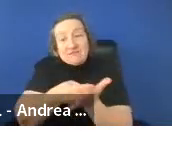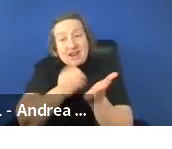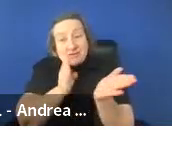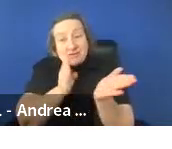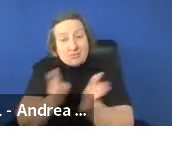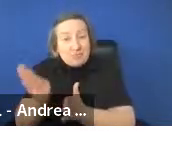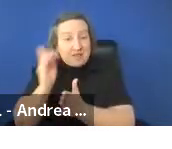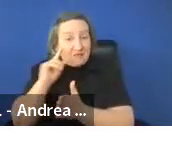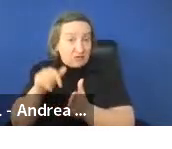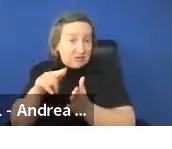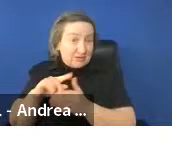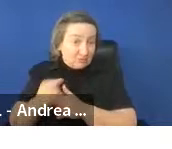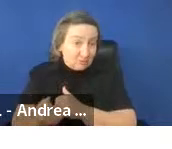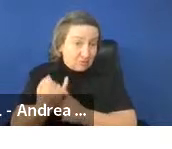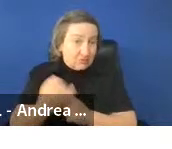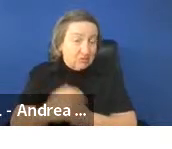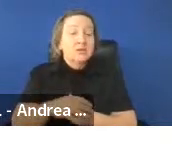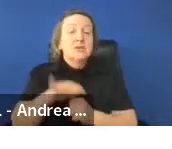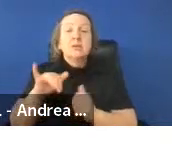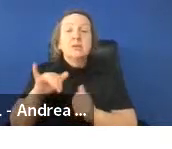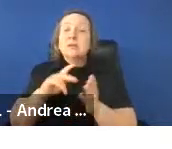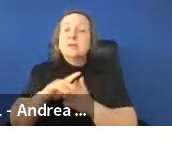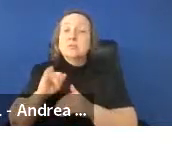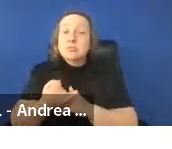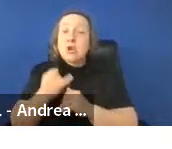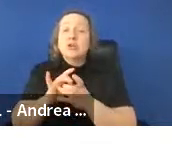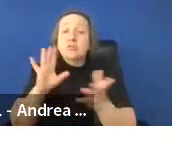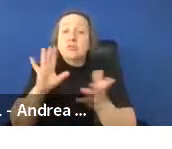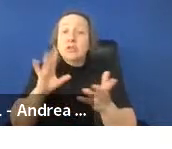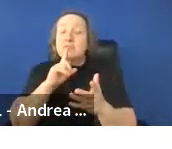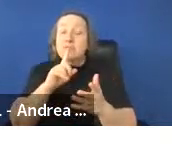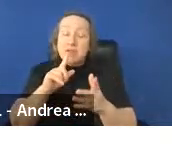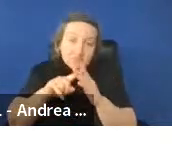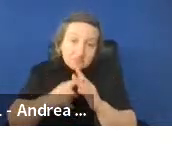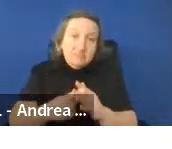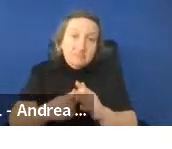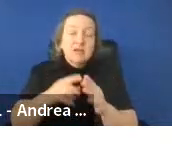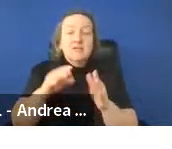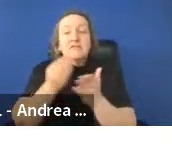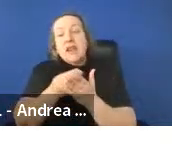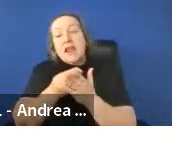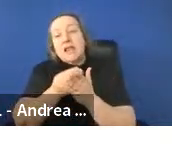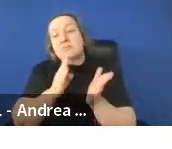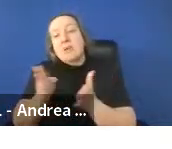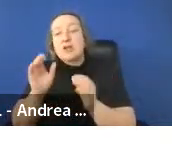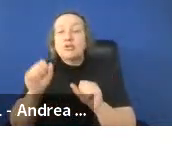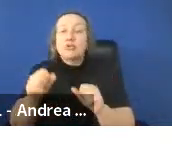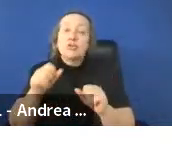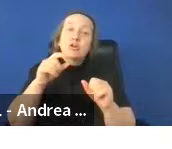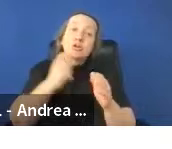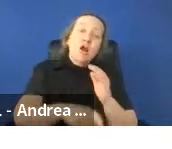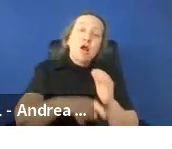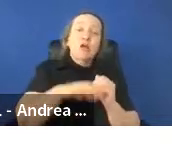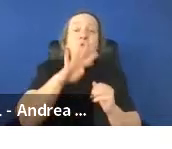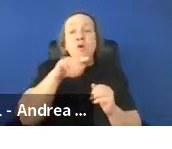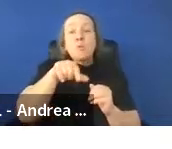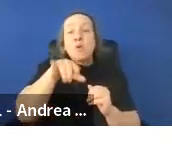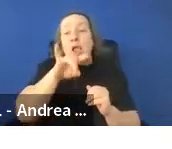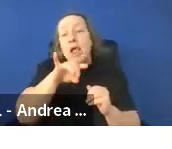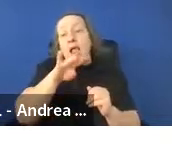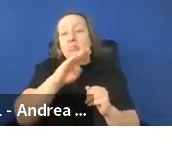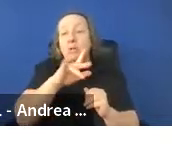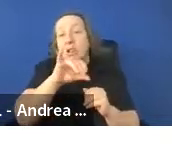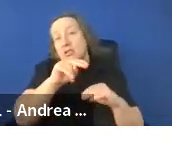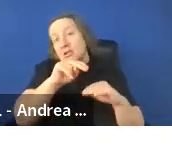project. The project released a very preliminary financial plan saying it could cost as much as $4.8 billion.